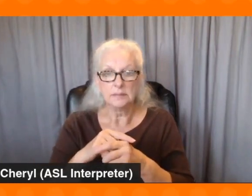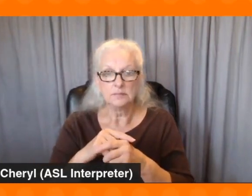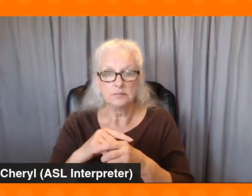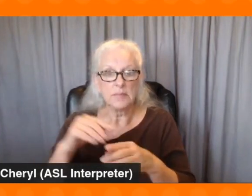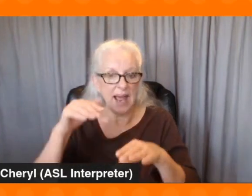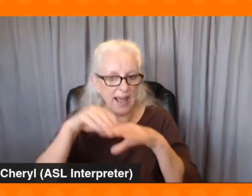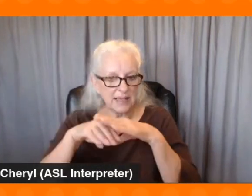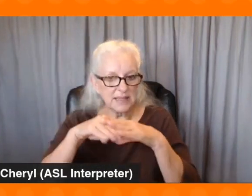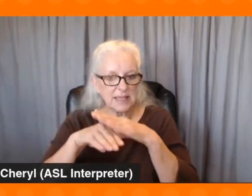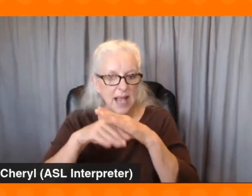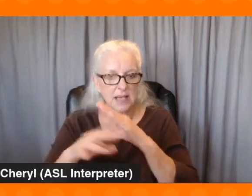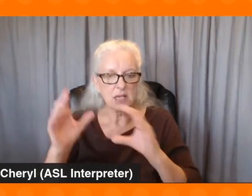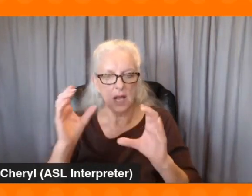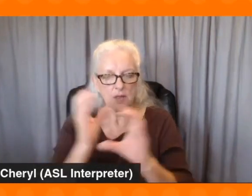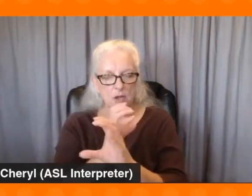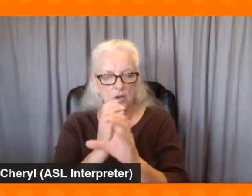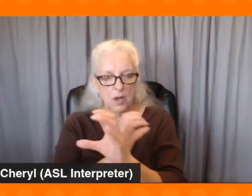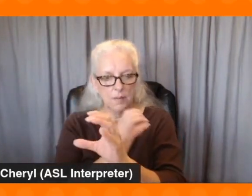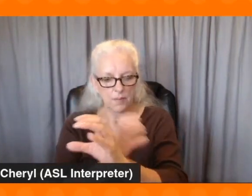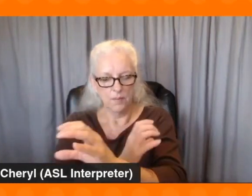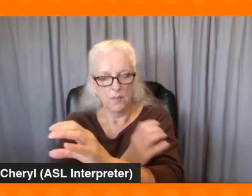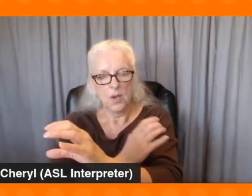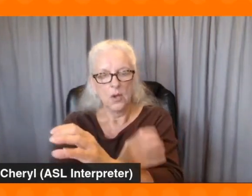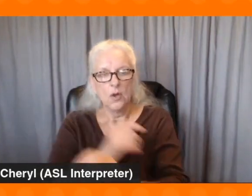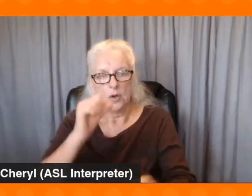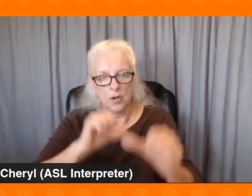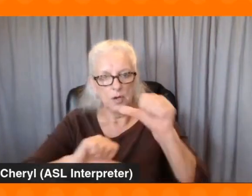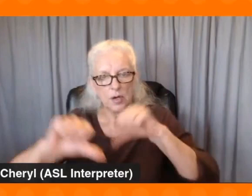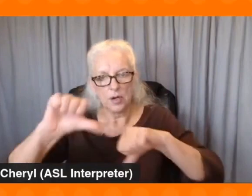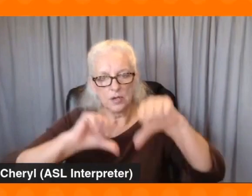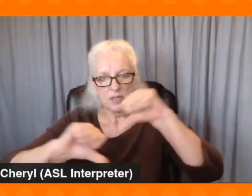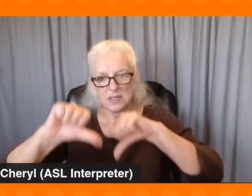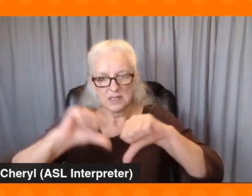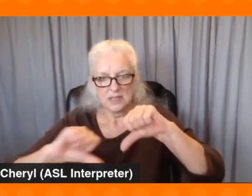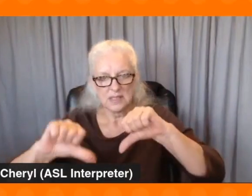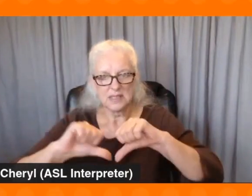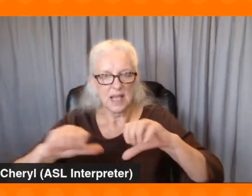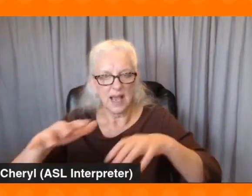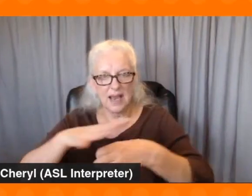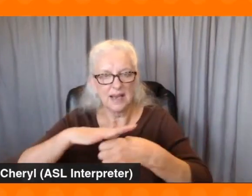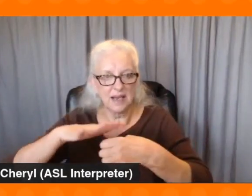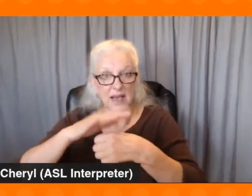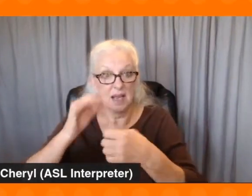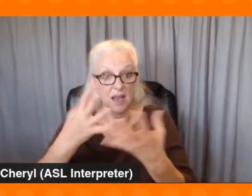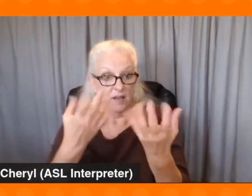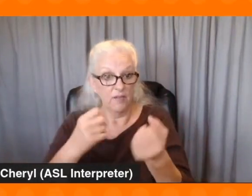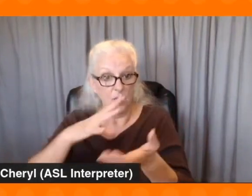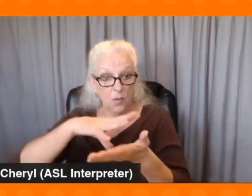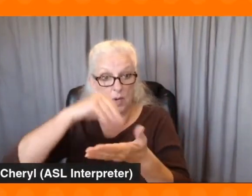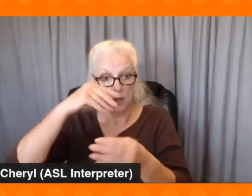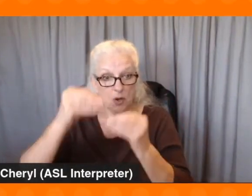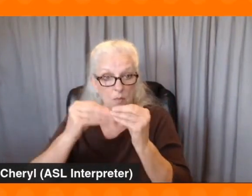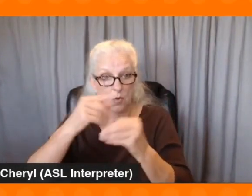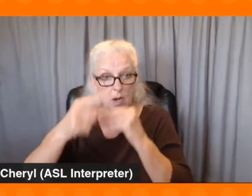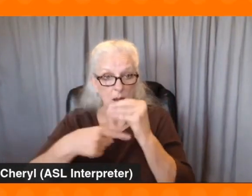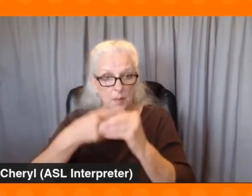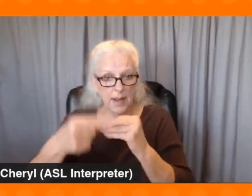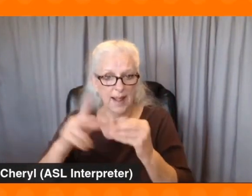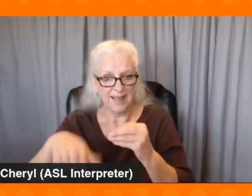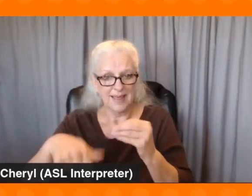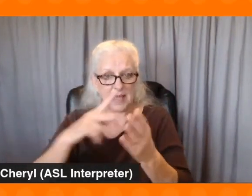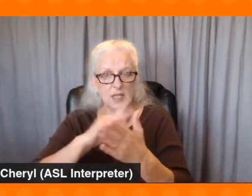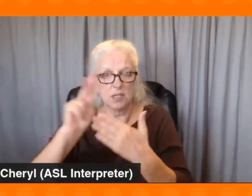especially for those who are continuing to be underrepresented in computer science fields. If you want to learn more about this program, please feel free to